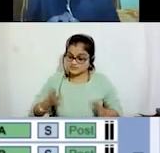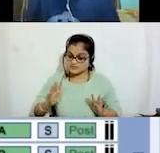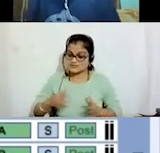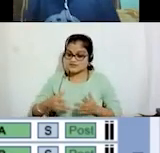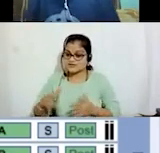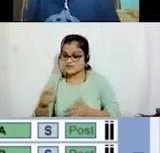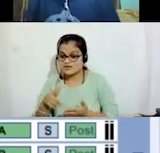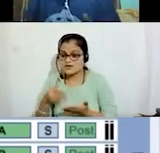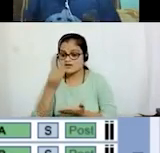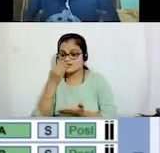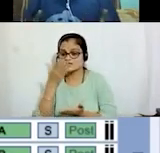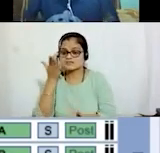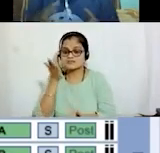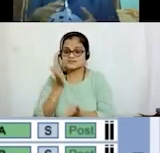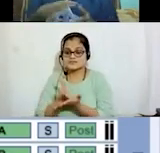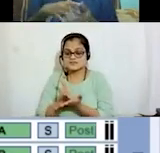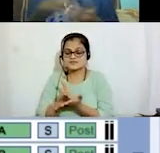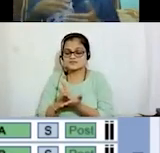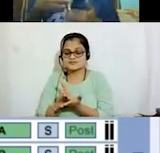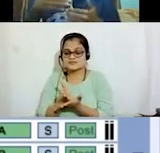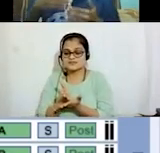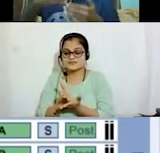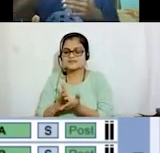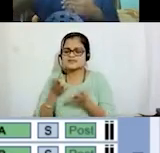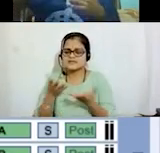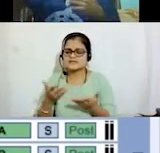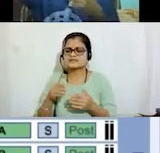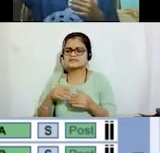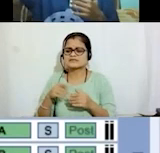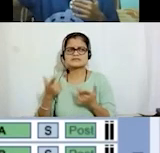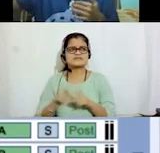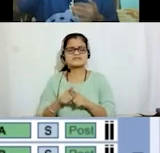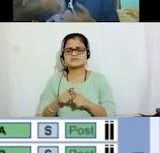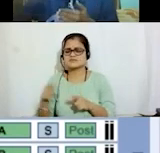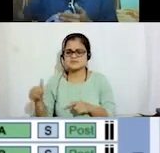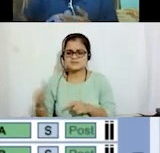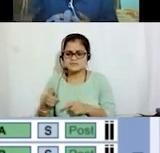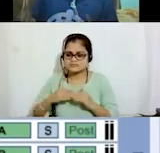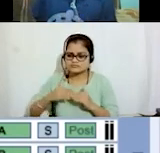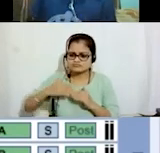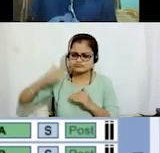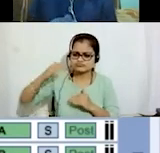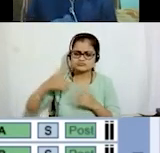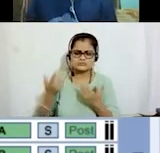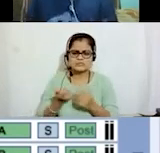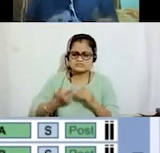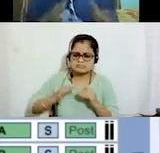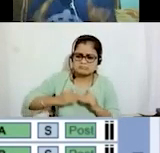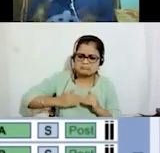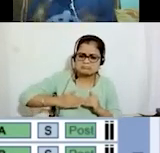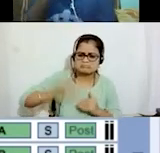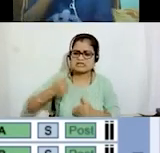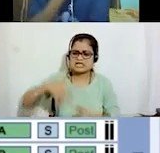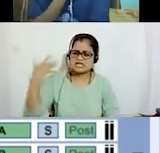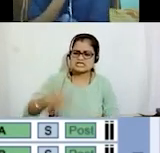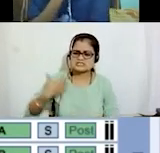fish. So because it is getting like, and the price range is just getting higher and high. So in